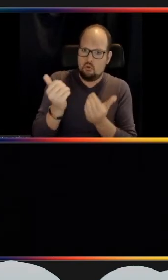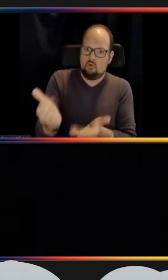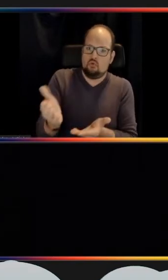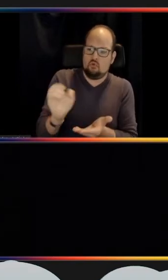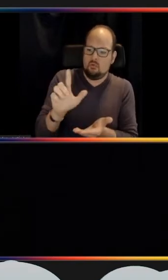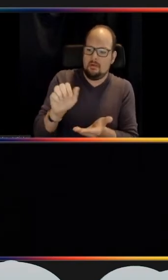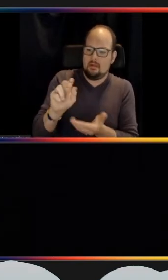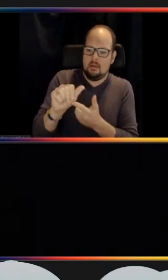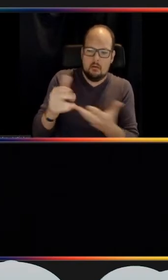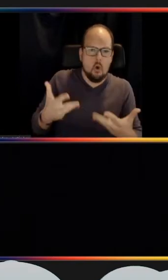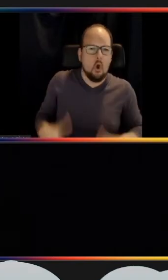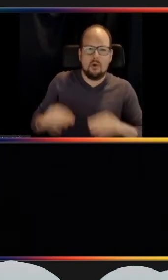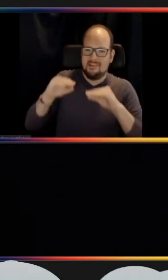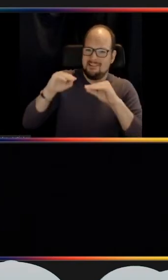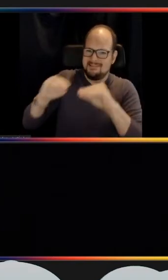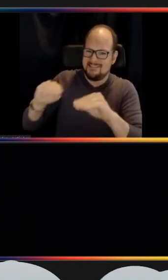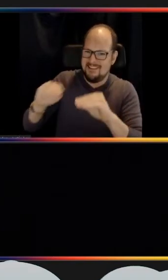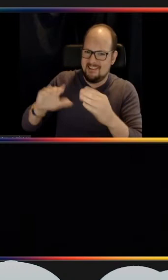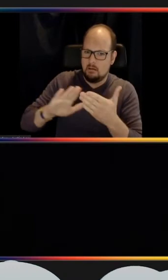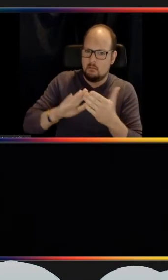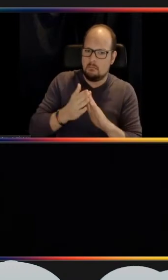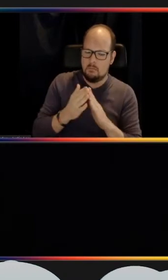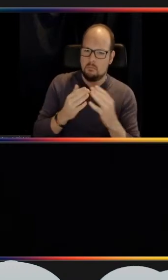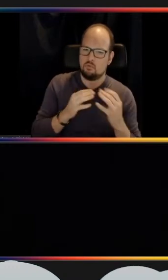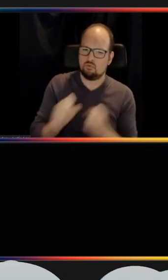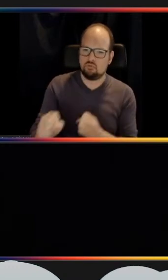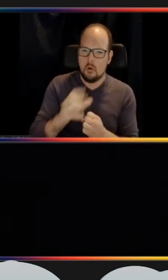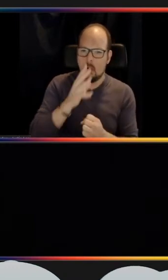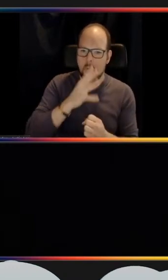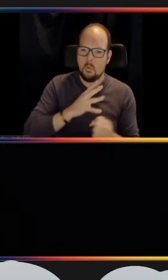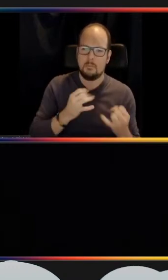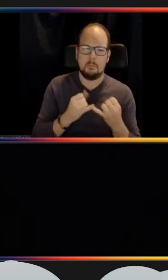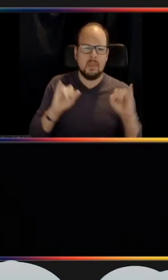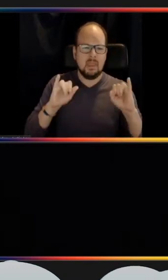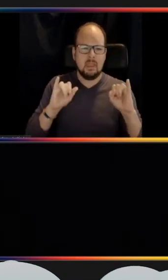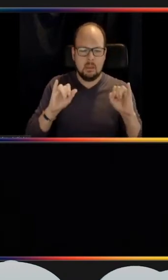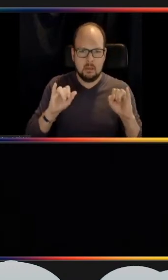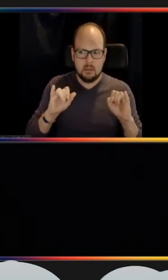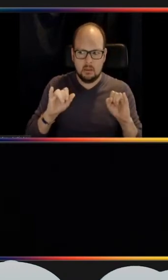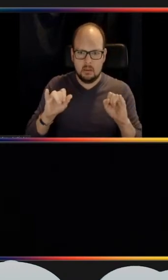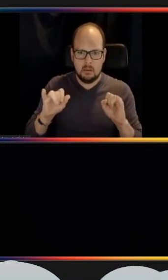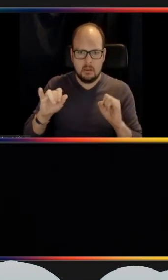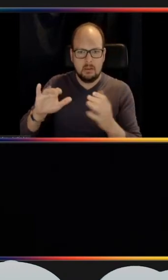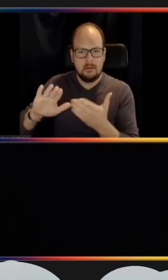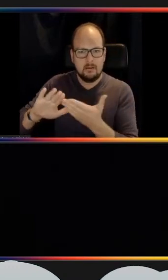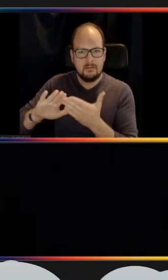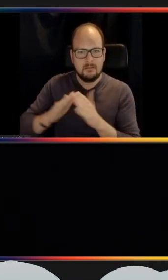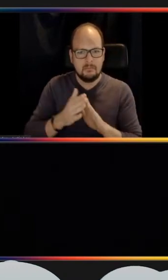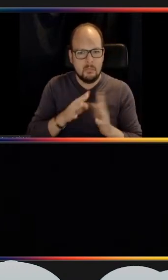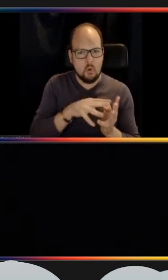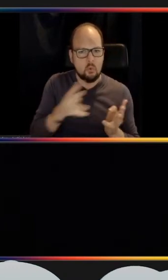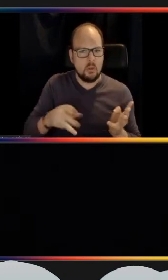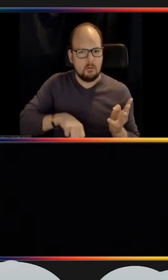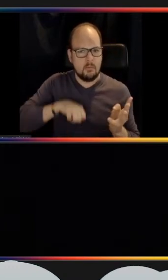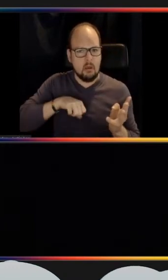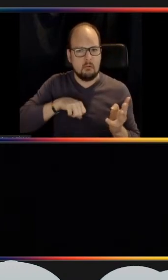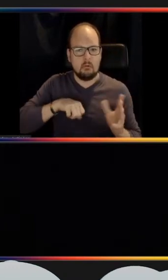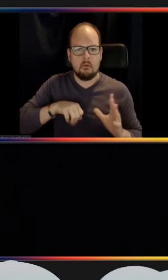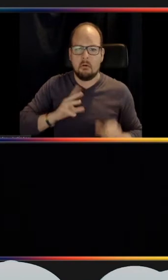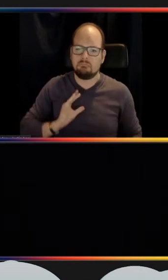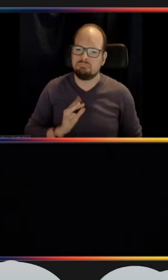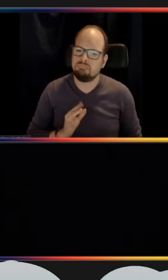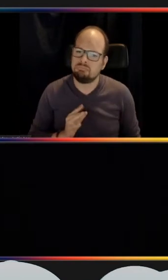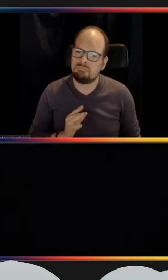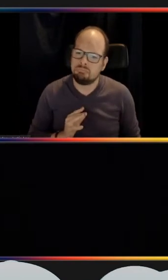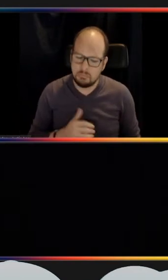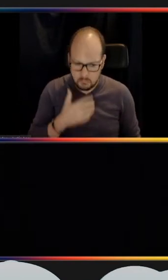be a strong, independent woman, and it transitions into her being queer. Mm-hmm. So cool. And